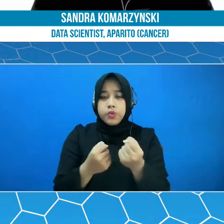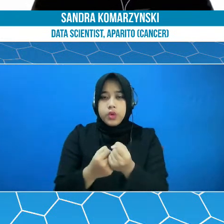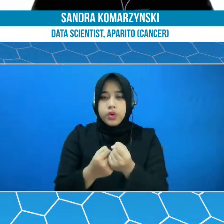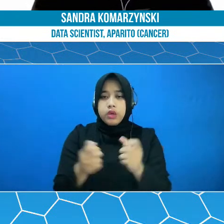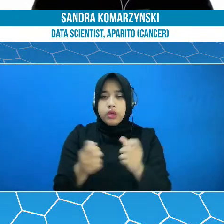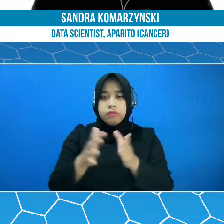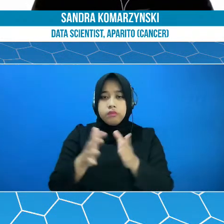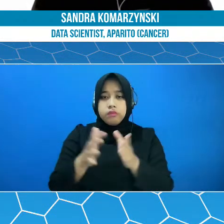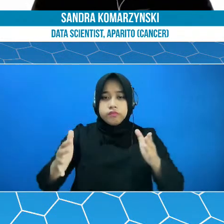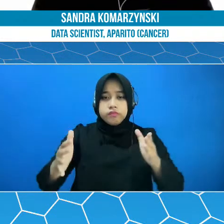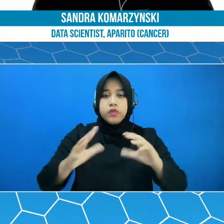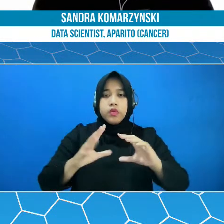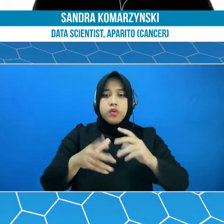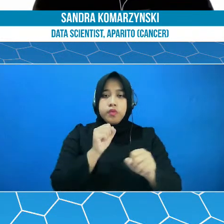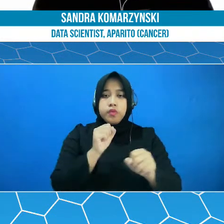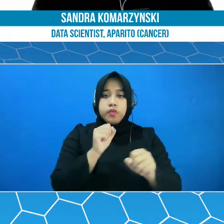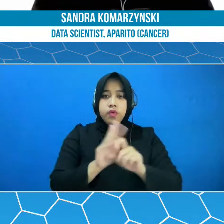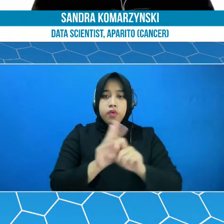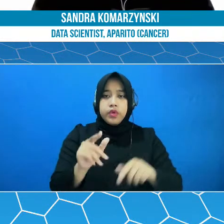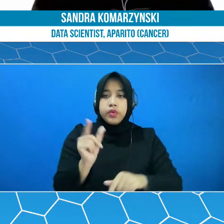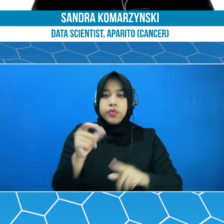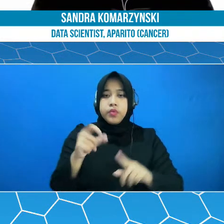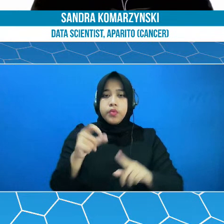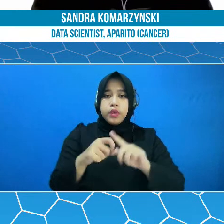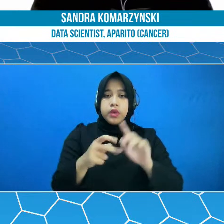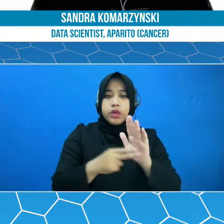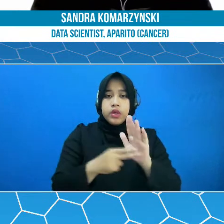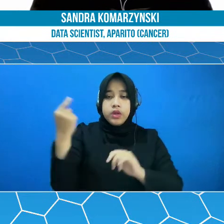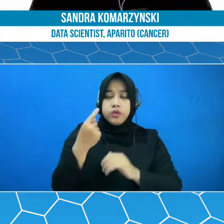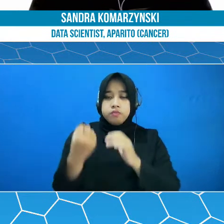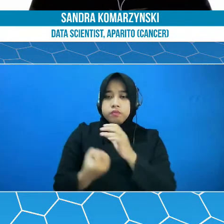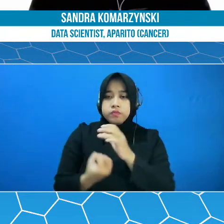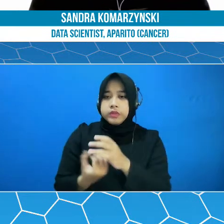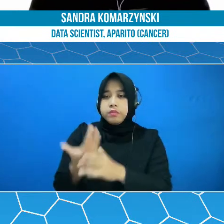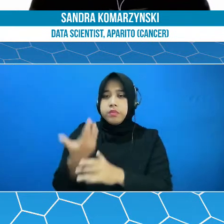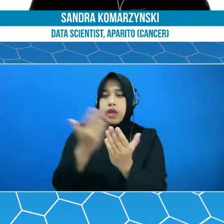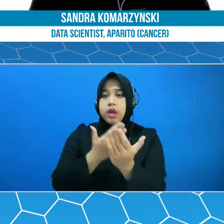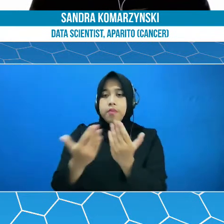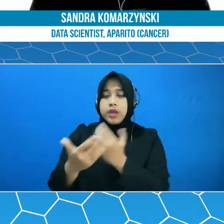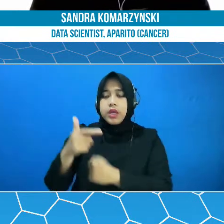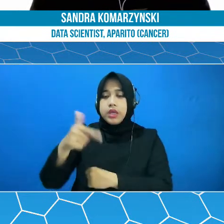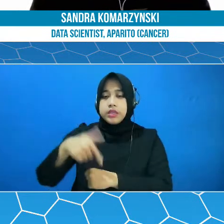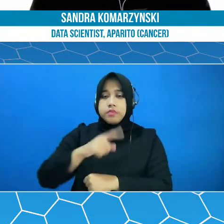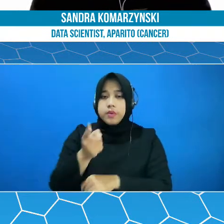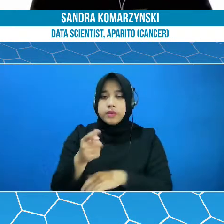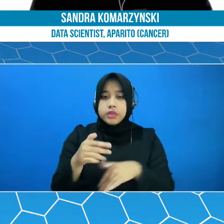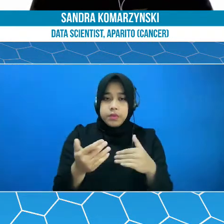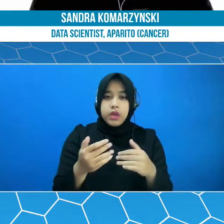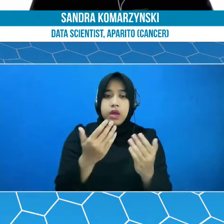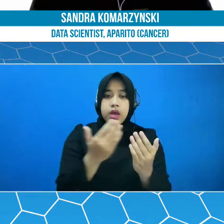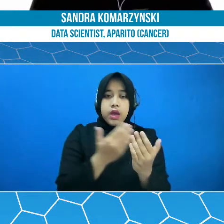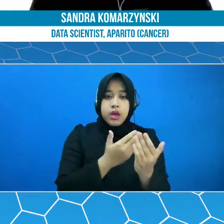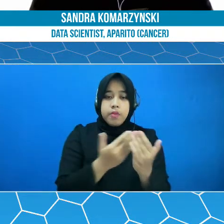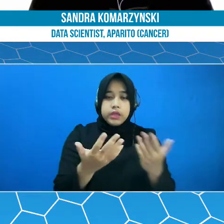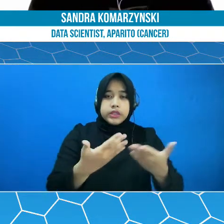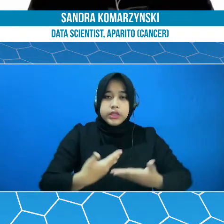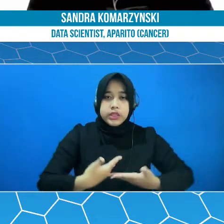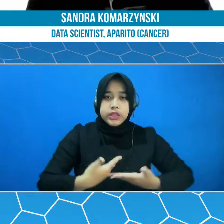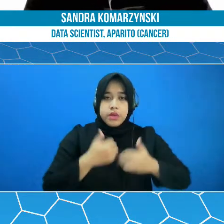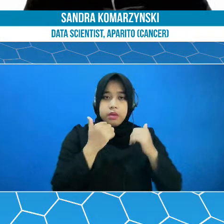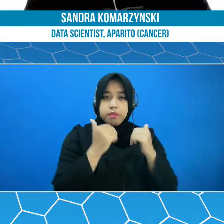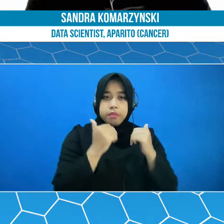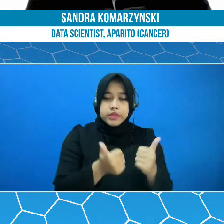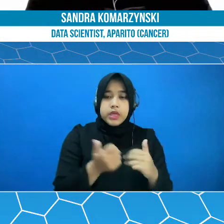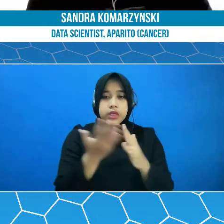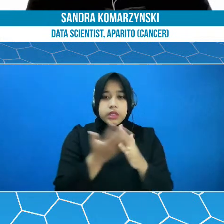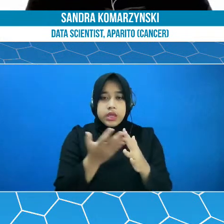the application and ensure it is acceptable but also usable and relevant to the patients. And you